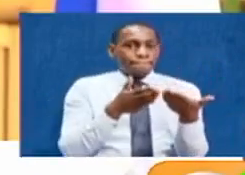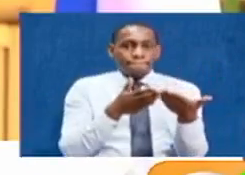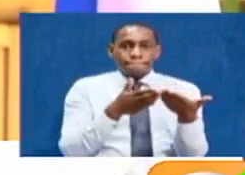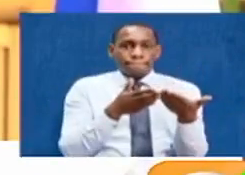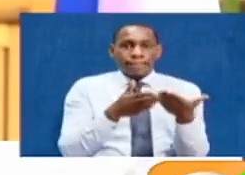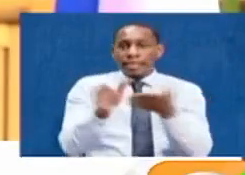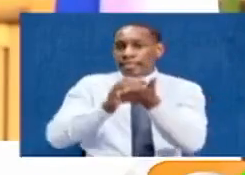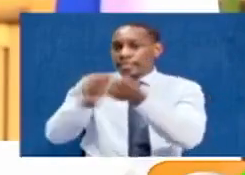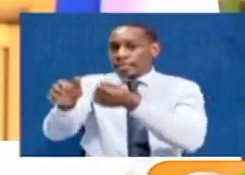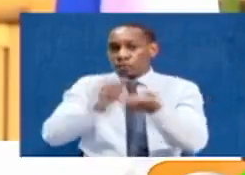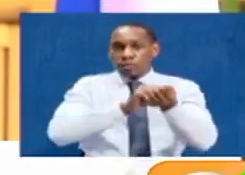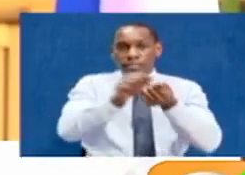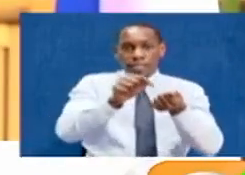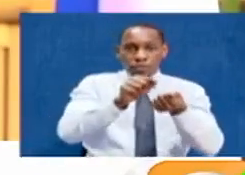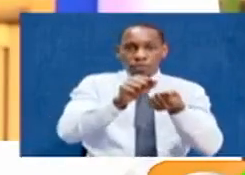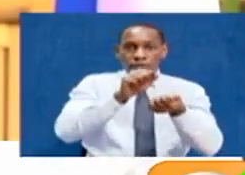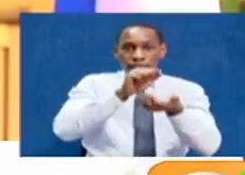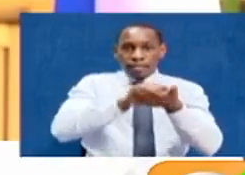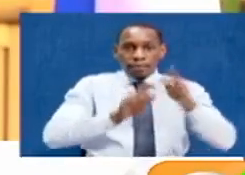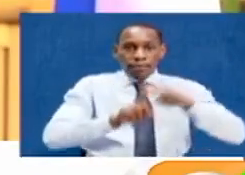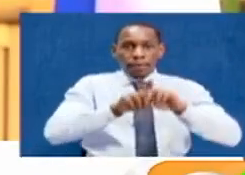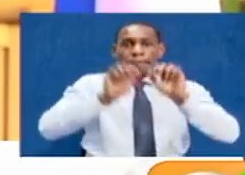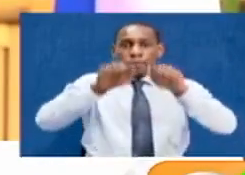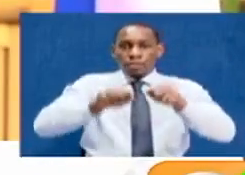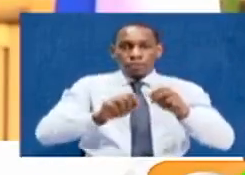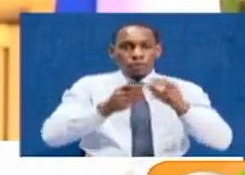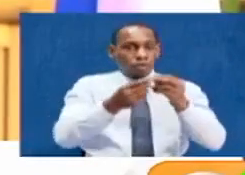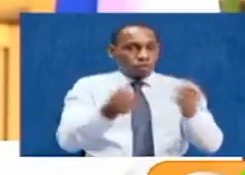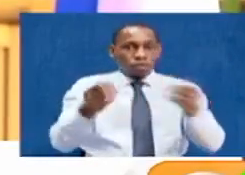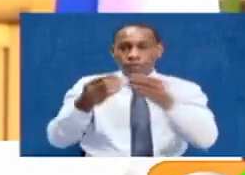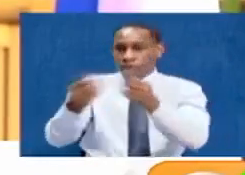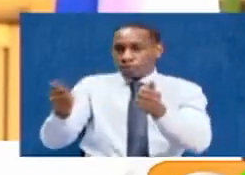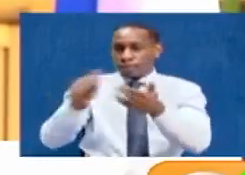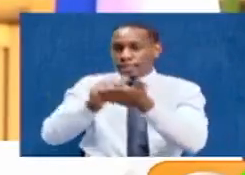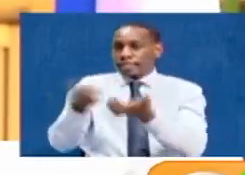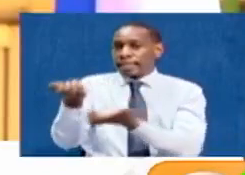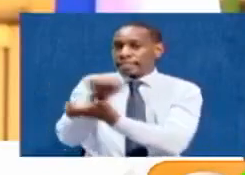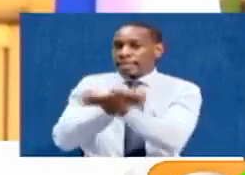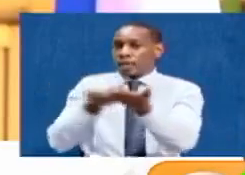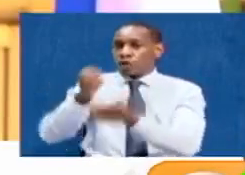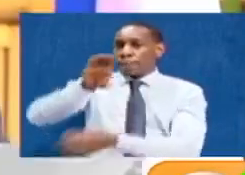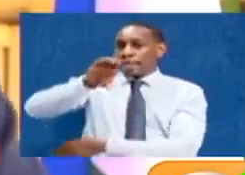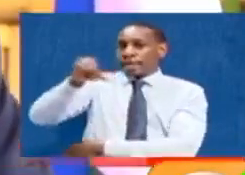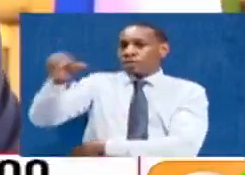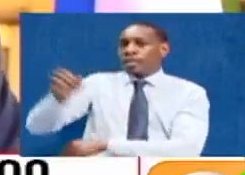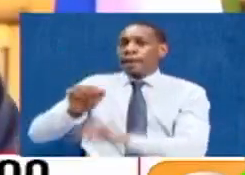the damages caused can now be repaired, so that the economies of the